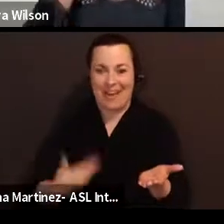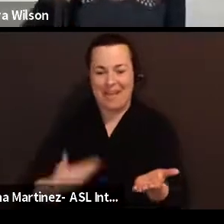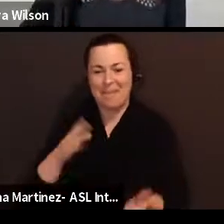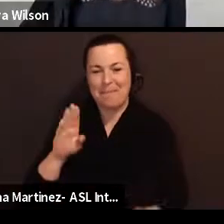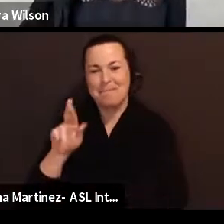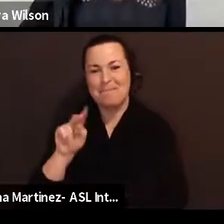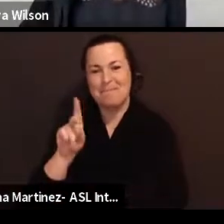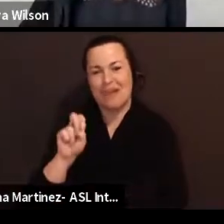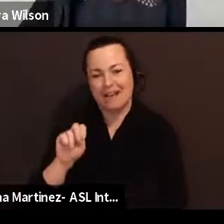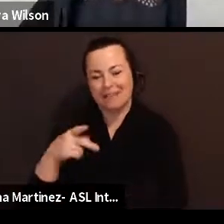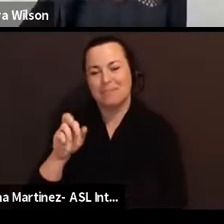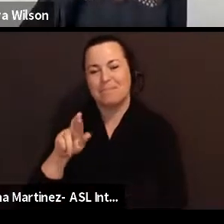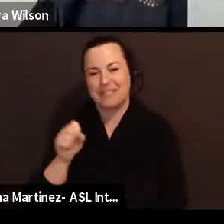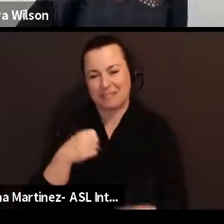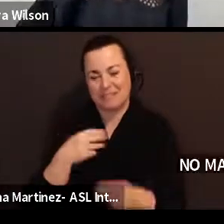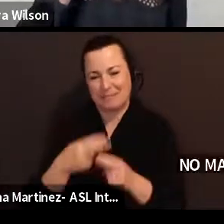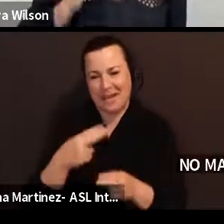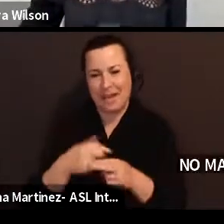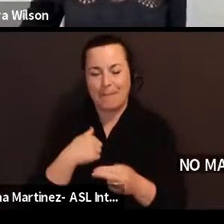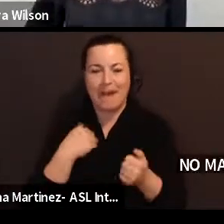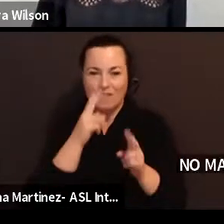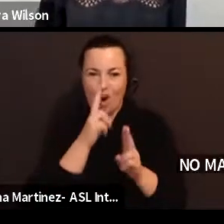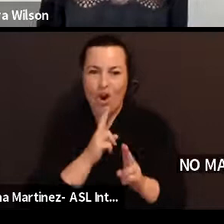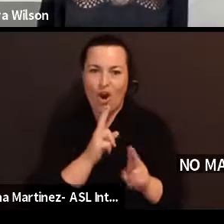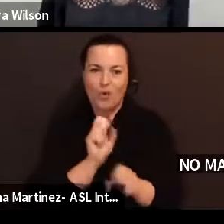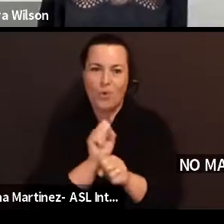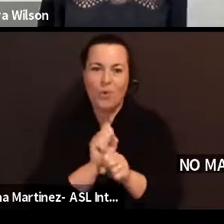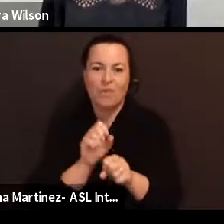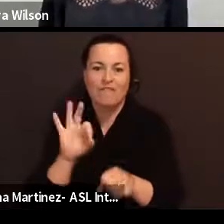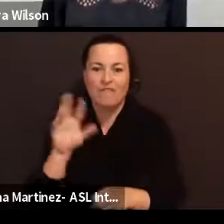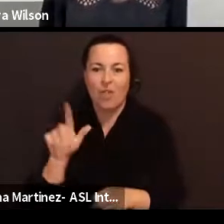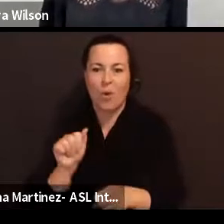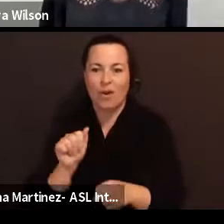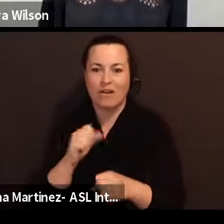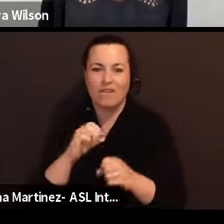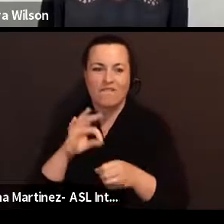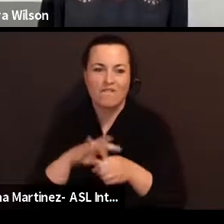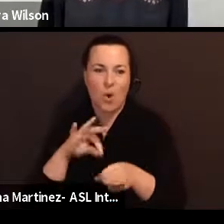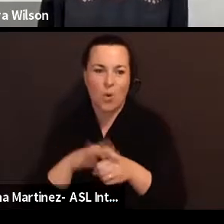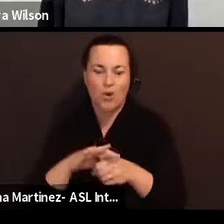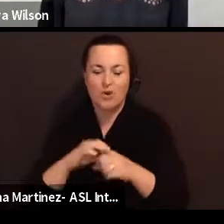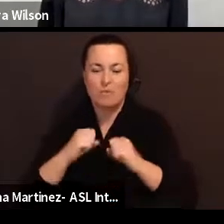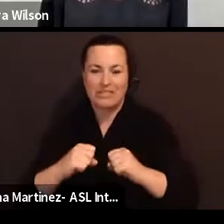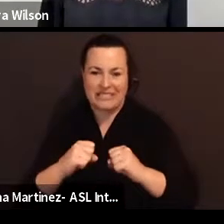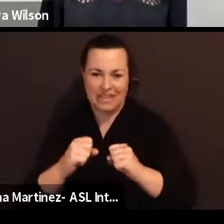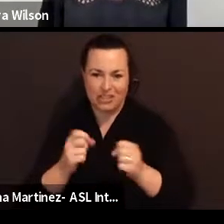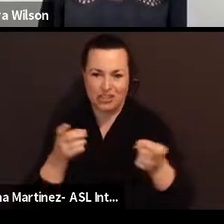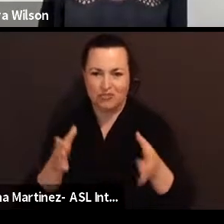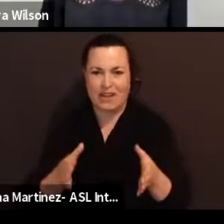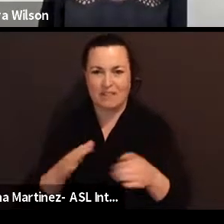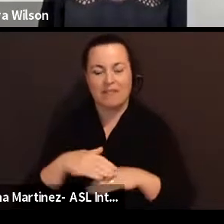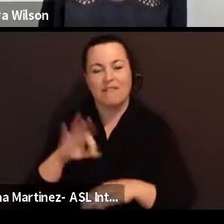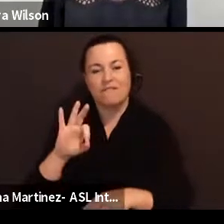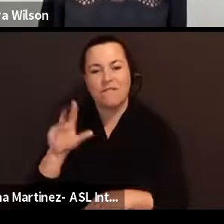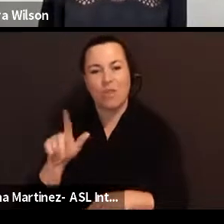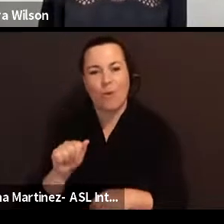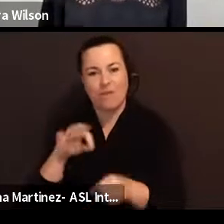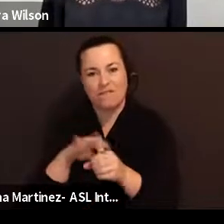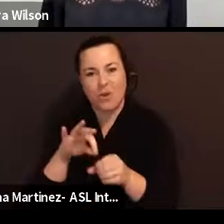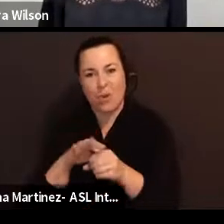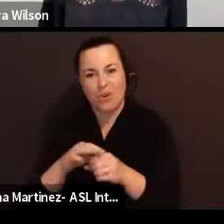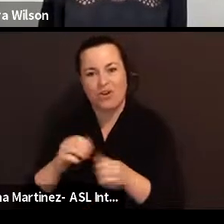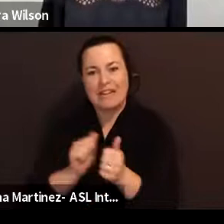the honor and the privilege to work as the Florida Voter Protection Director on the Florida Coordinated Campaign for the Biden-Harris team.